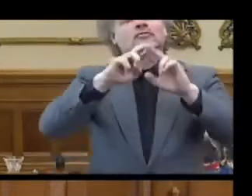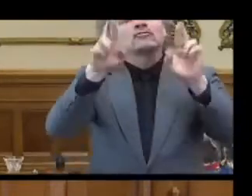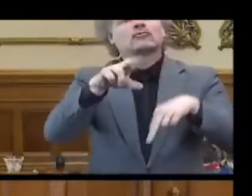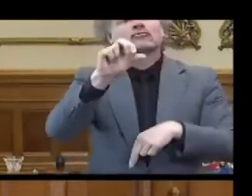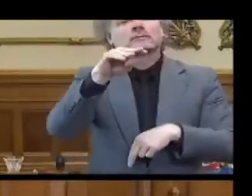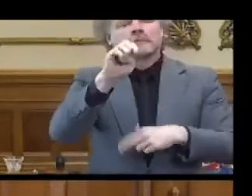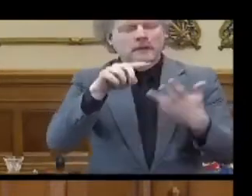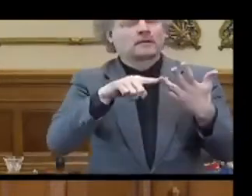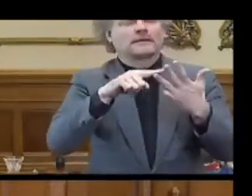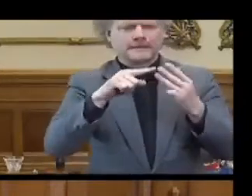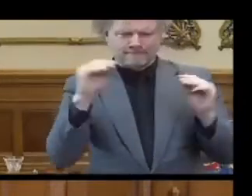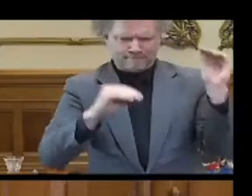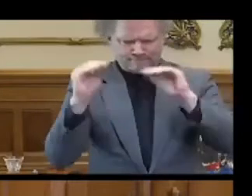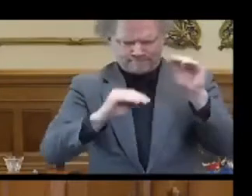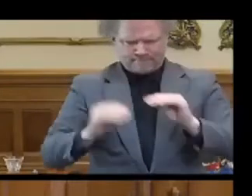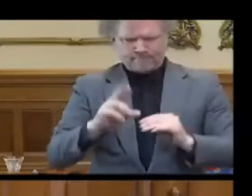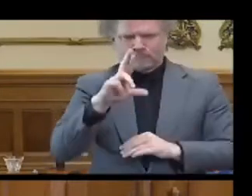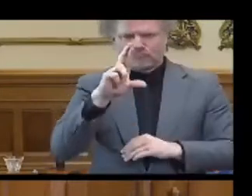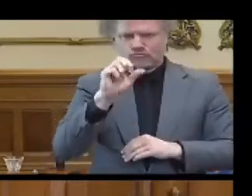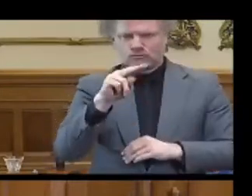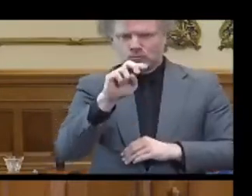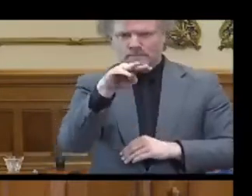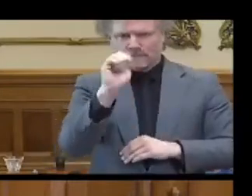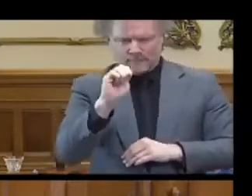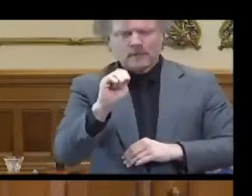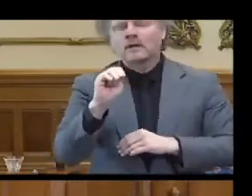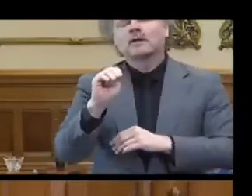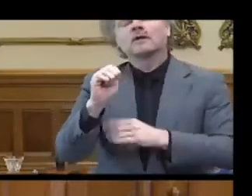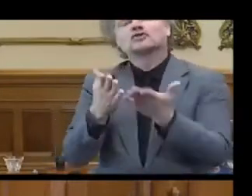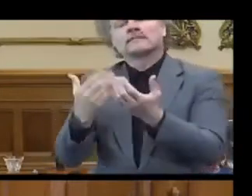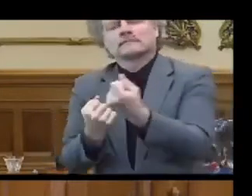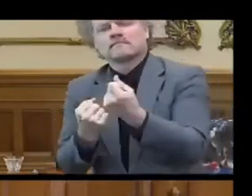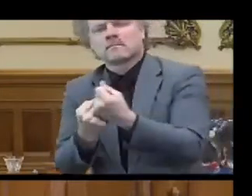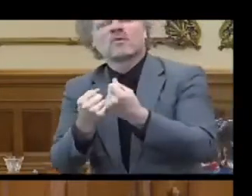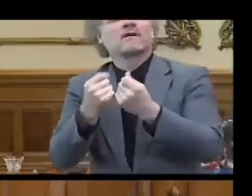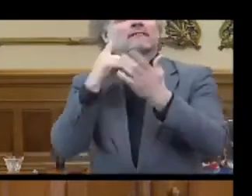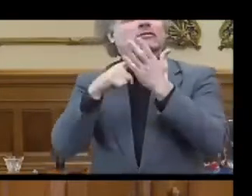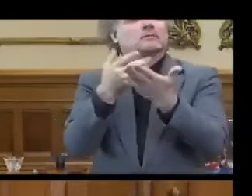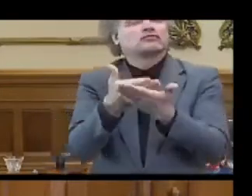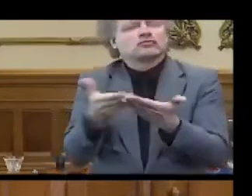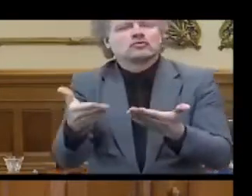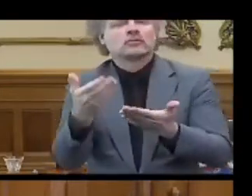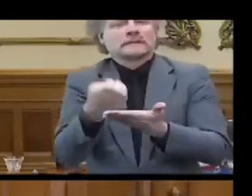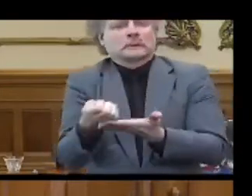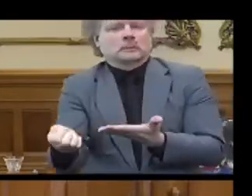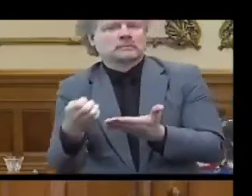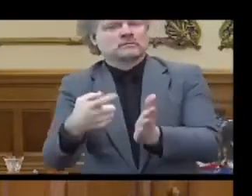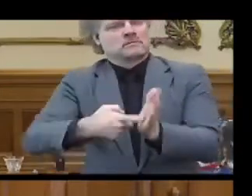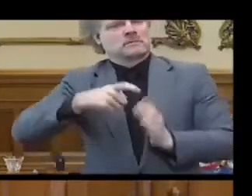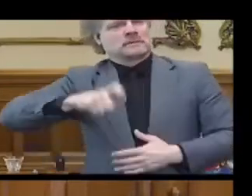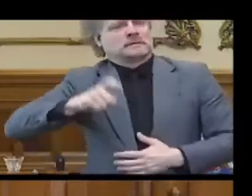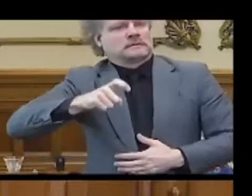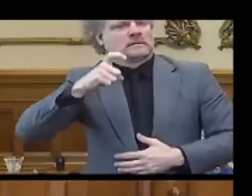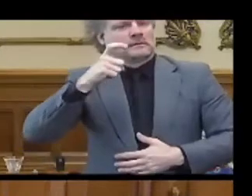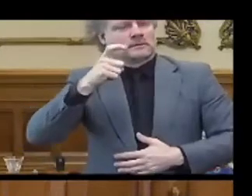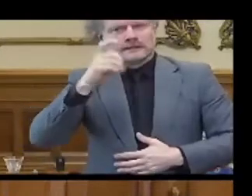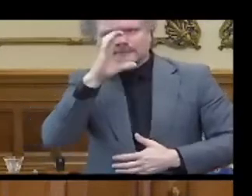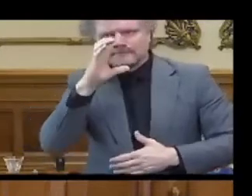resume building, supportive services, which include resources and equipment needed for a new